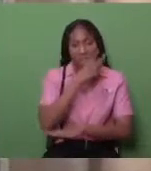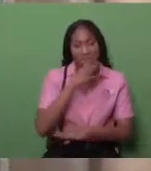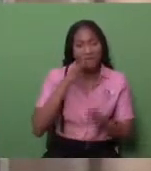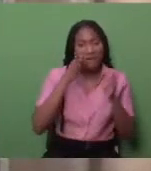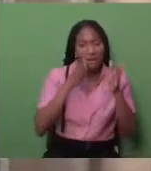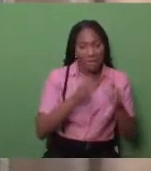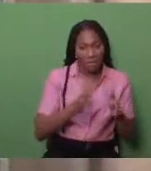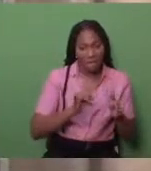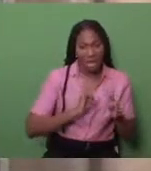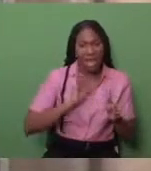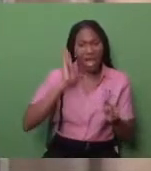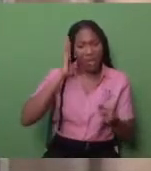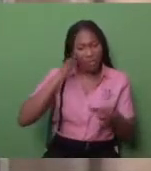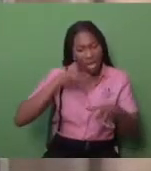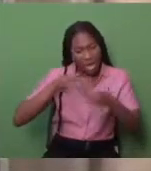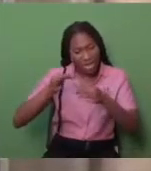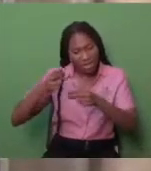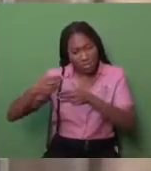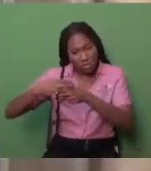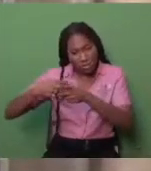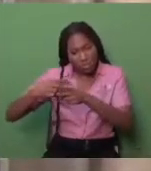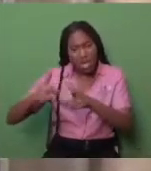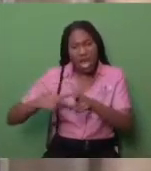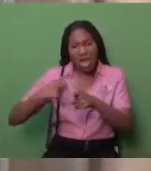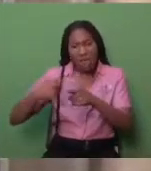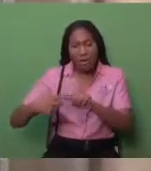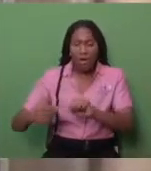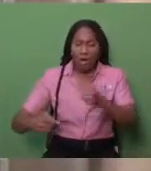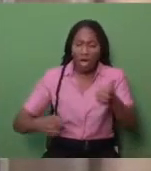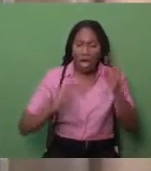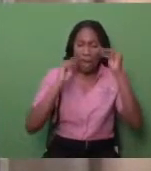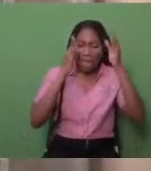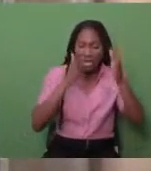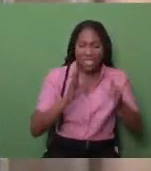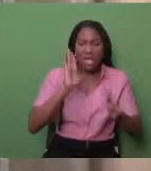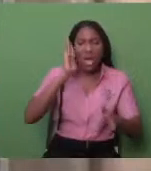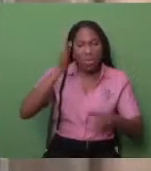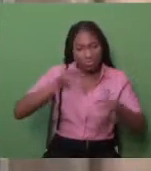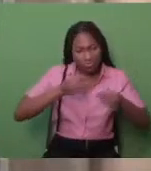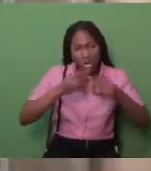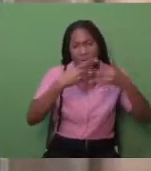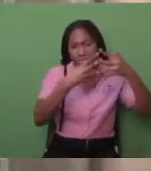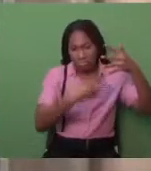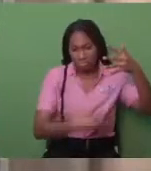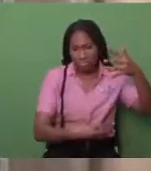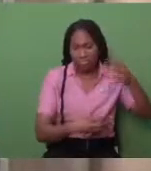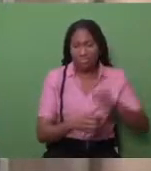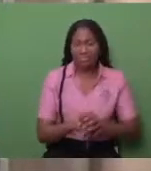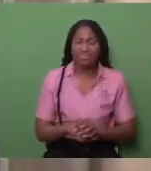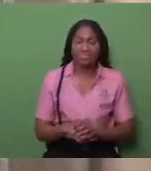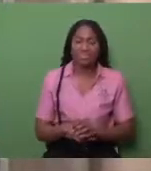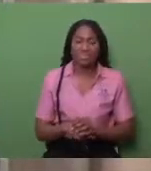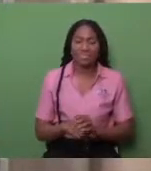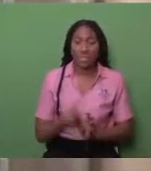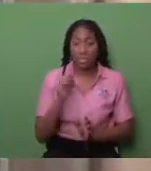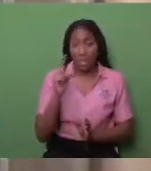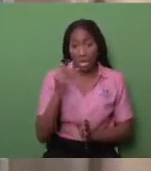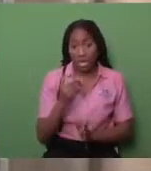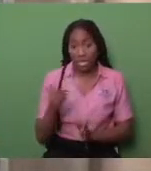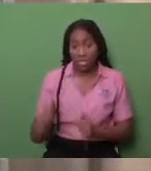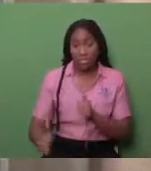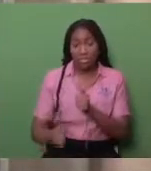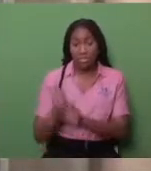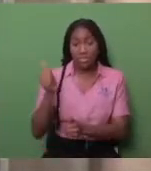portfolio and our shadow person will pick it up. One of the matters that continues to be of most pressing